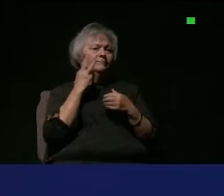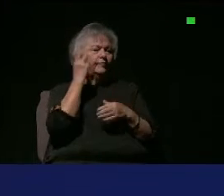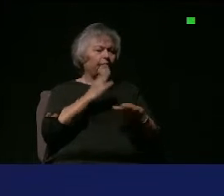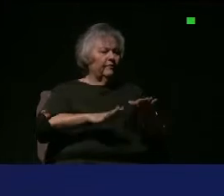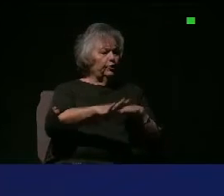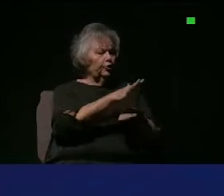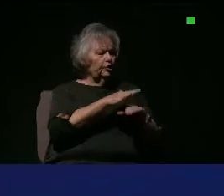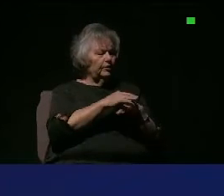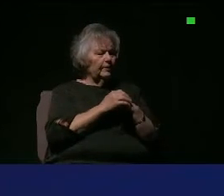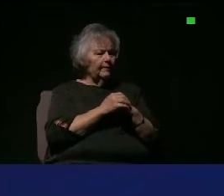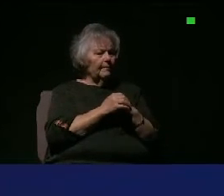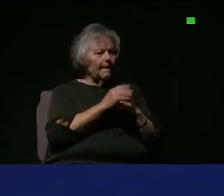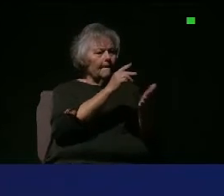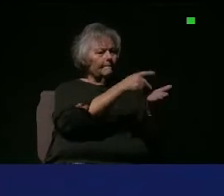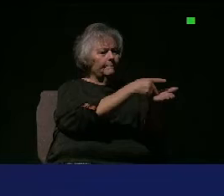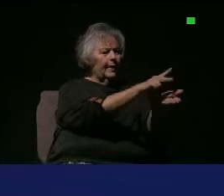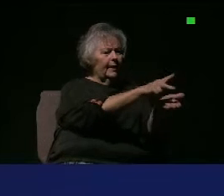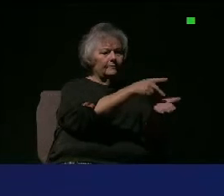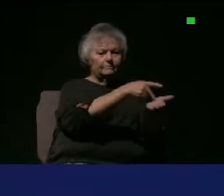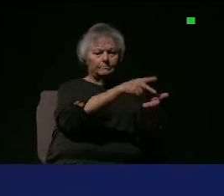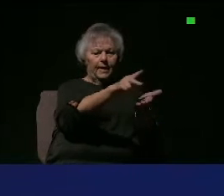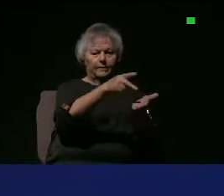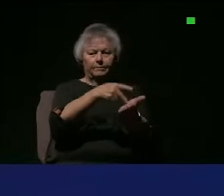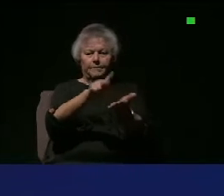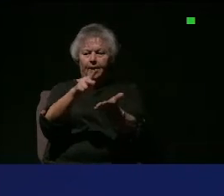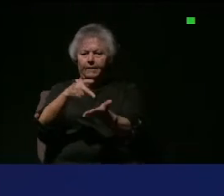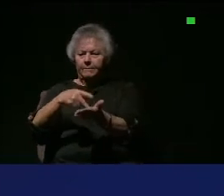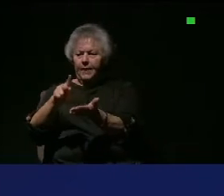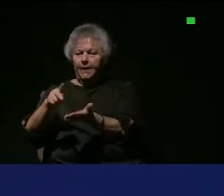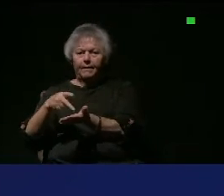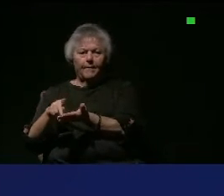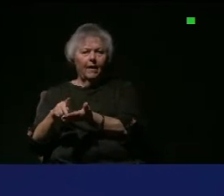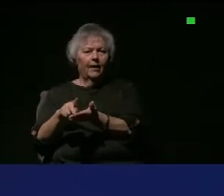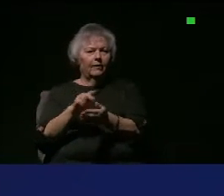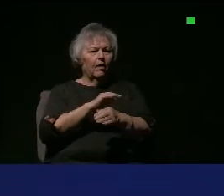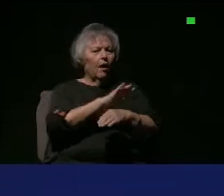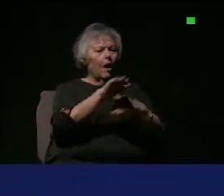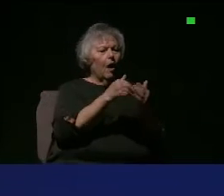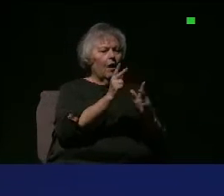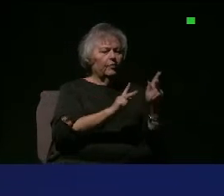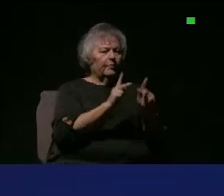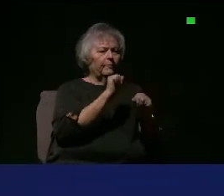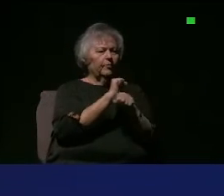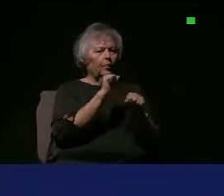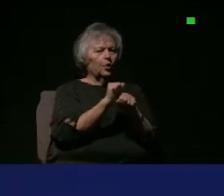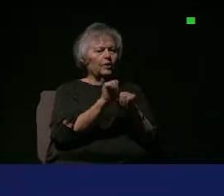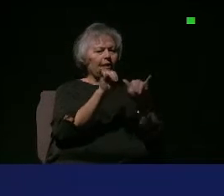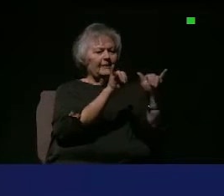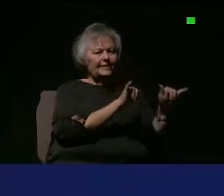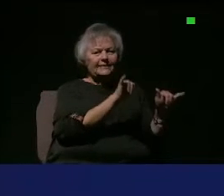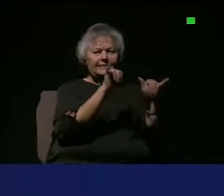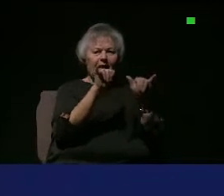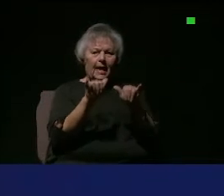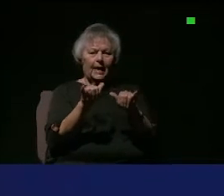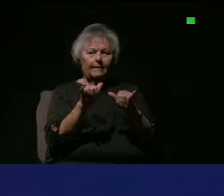denarius, and they're probably looking around at these poor guys that are coming into the field late, going, oh, I'm so thankful I was there in the first hour. I know